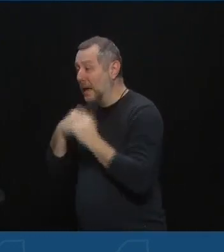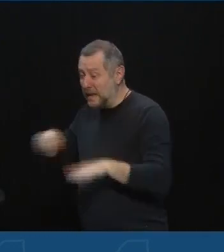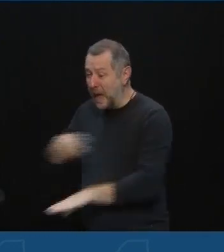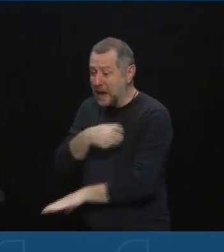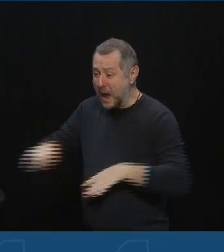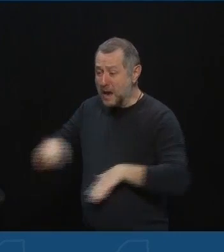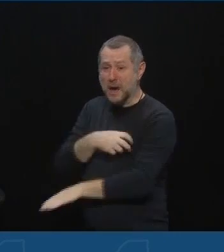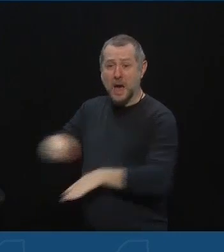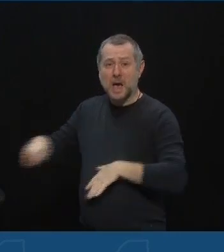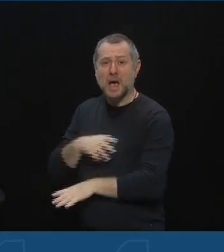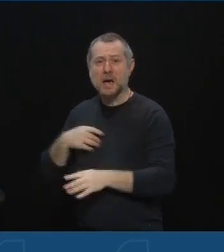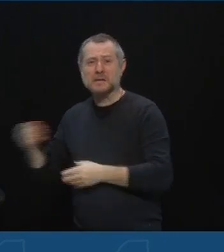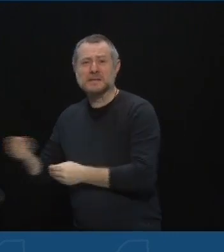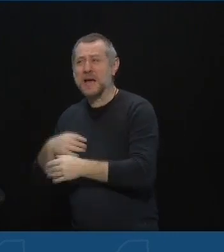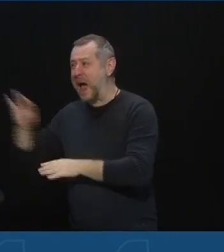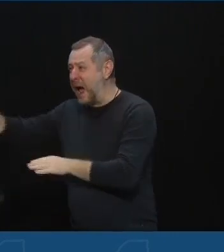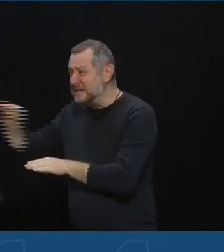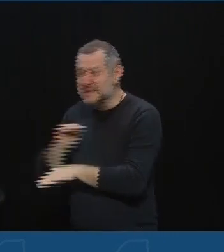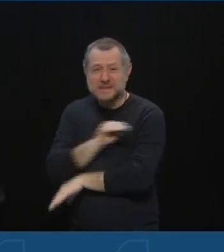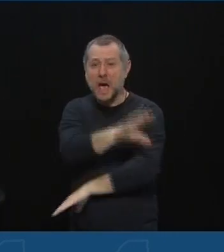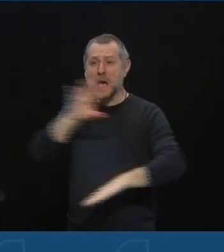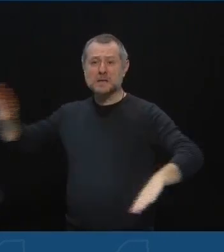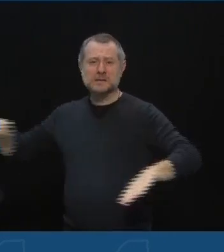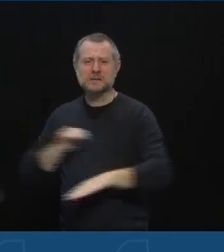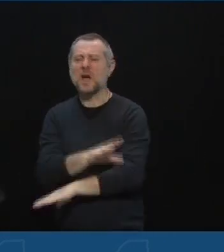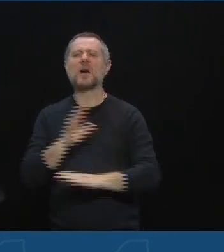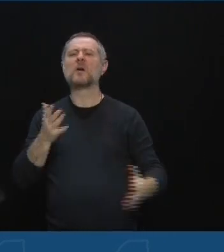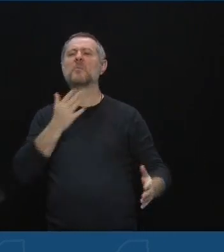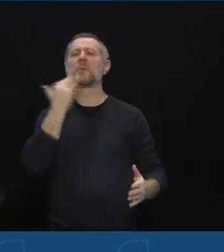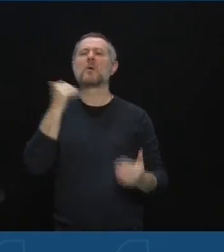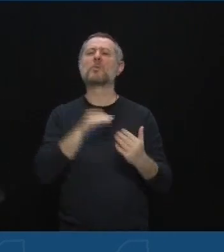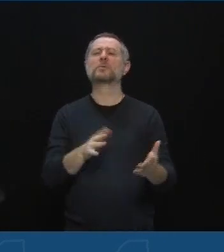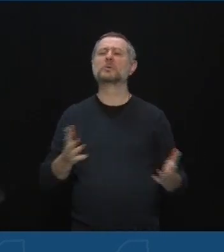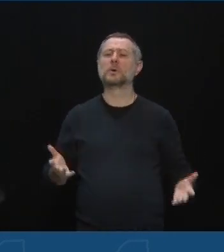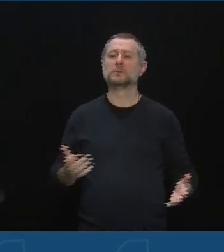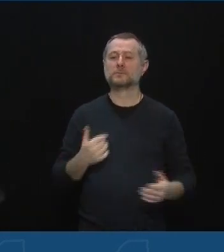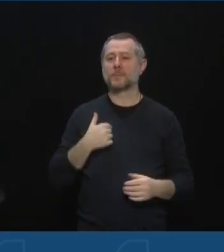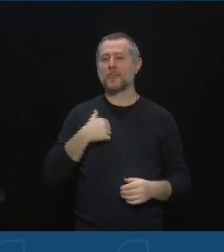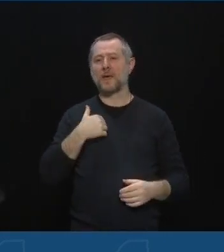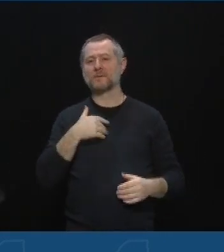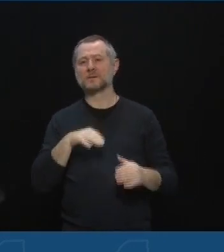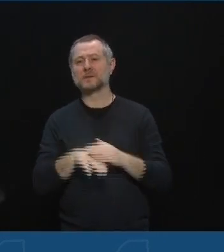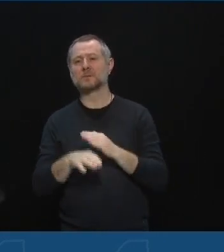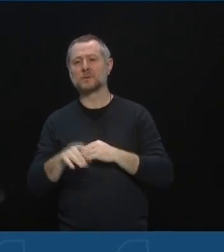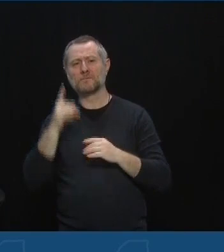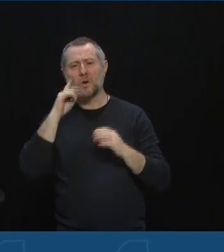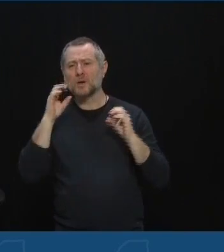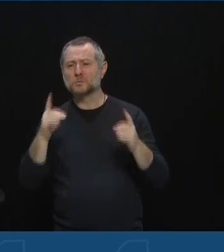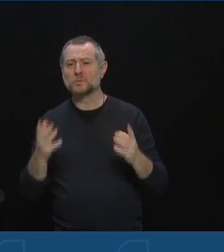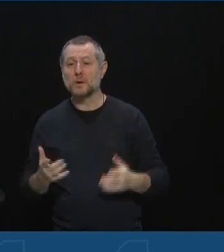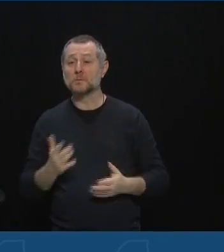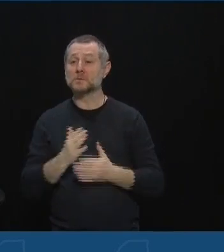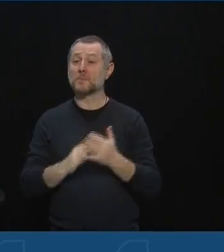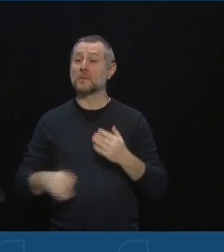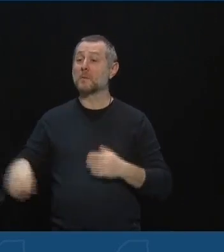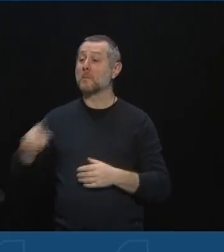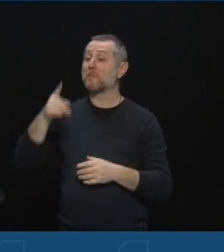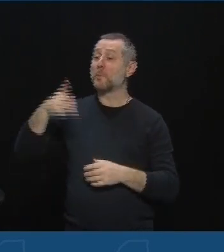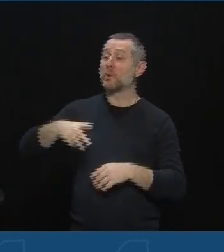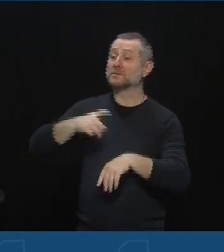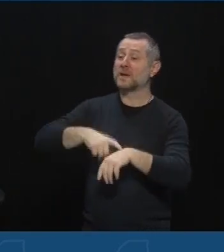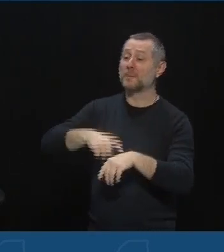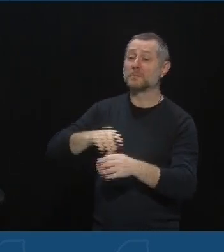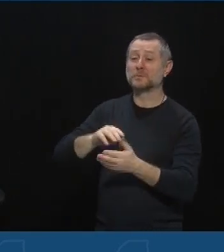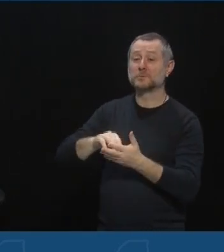let's just make it easier on everyone to have access to a great education at places like MCC and allow part-time students to have